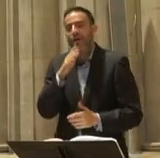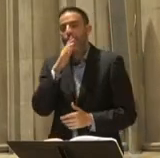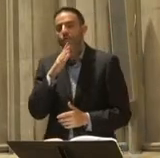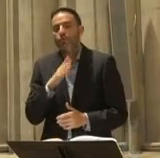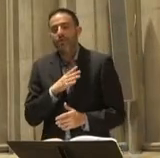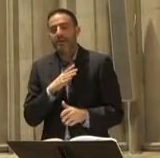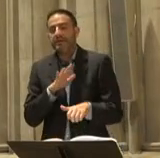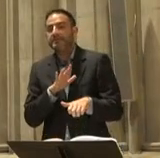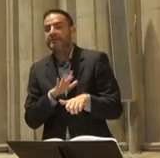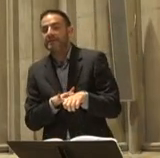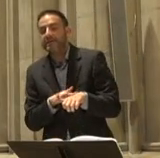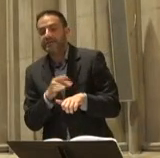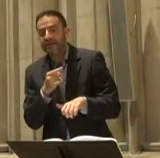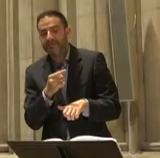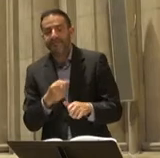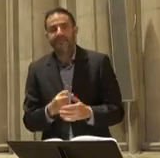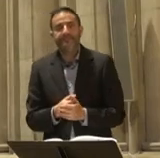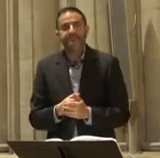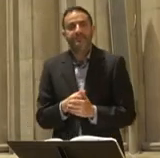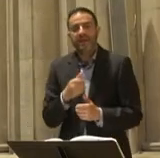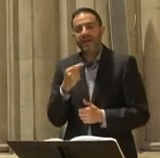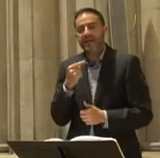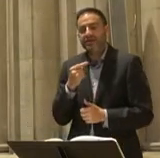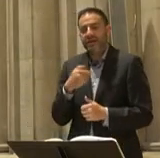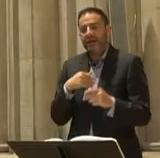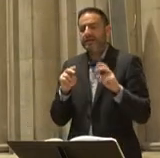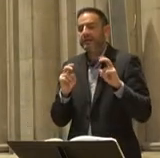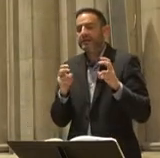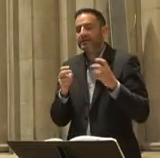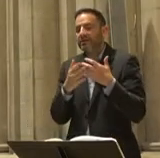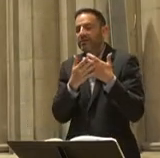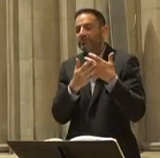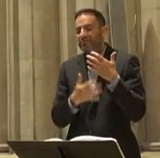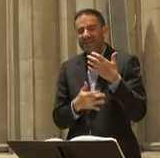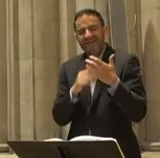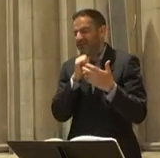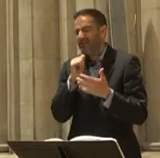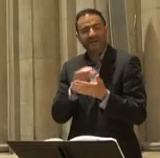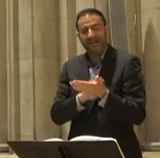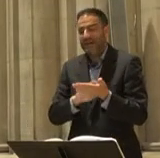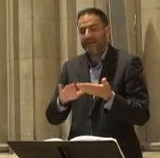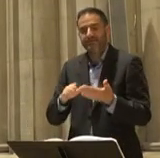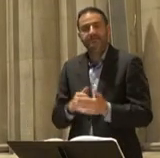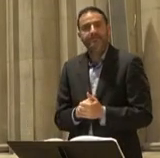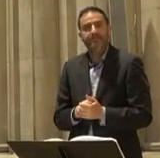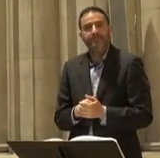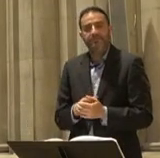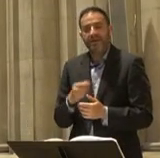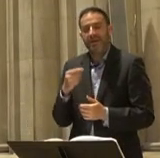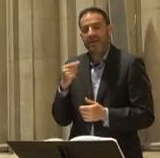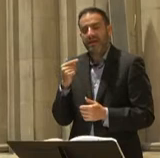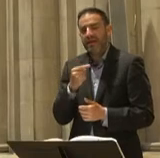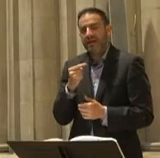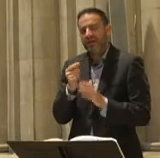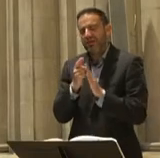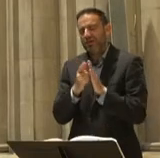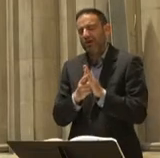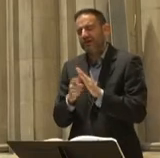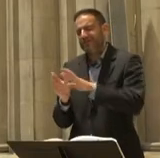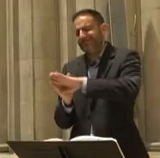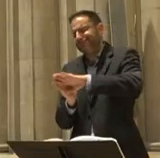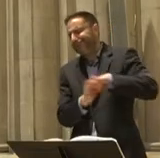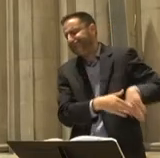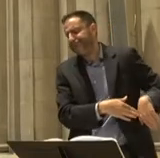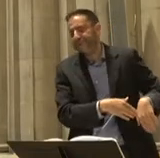up to touch him, she had an issue of blood, unclean, that would make him. He threw those laws to the